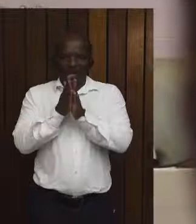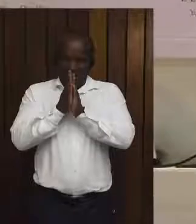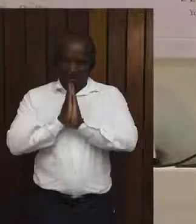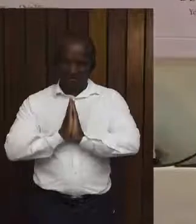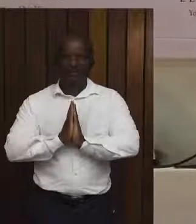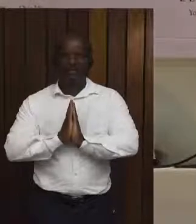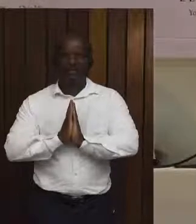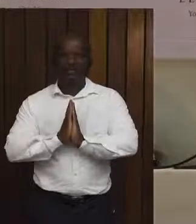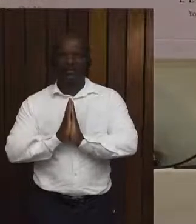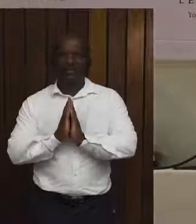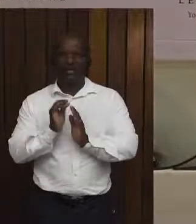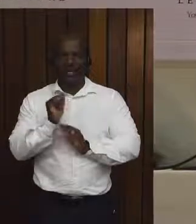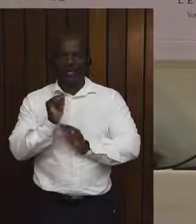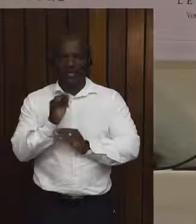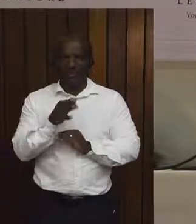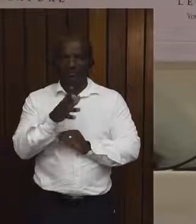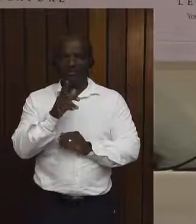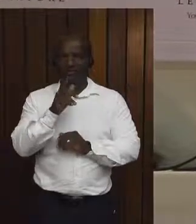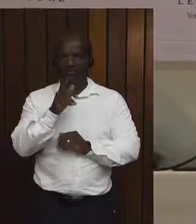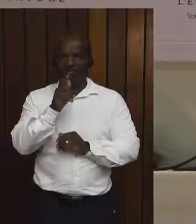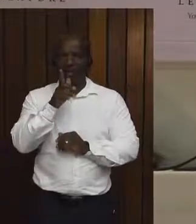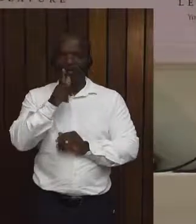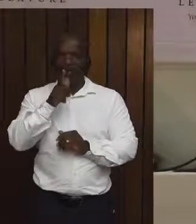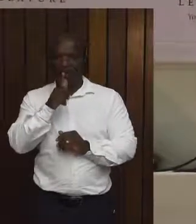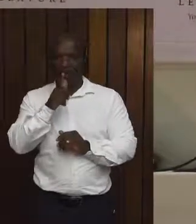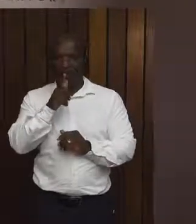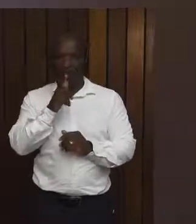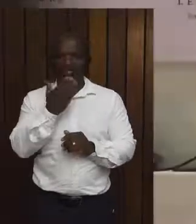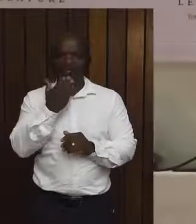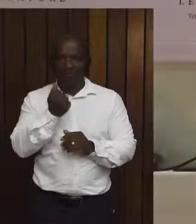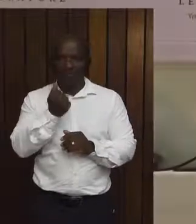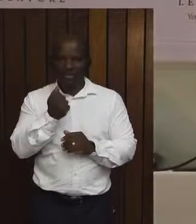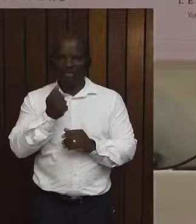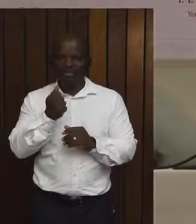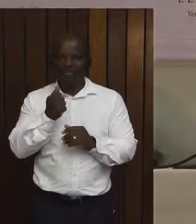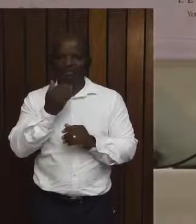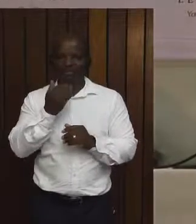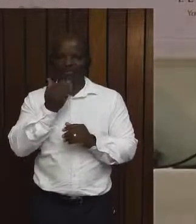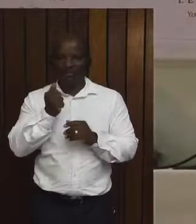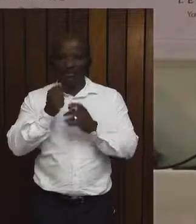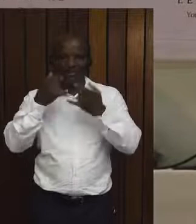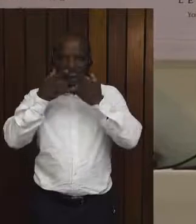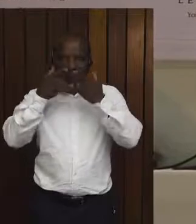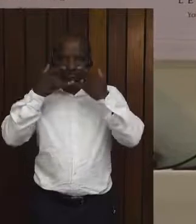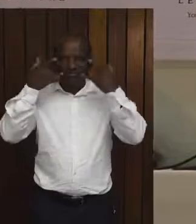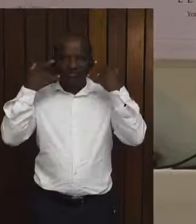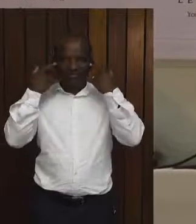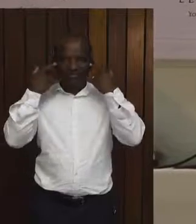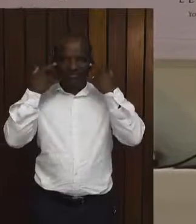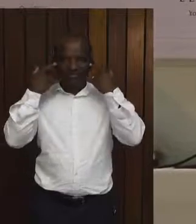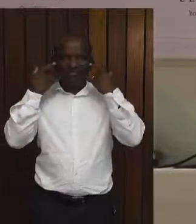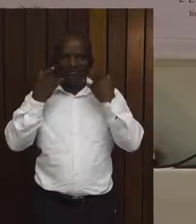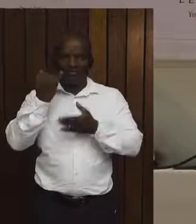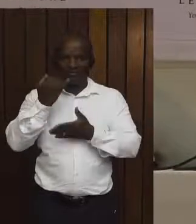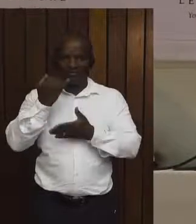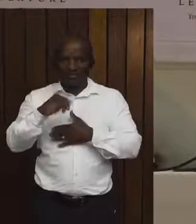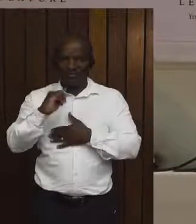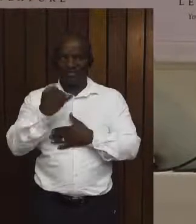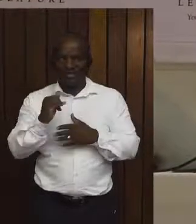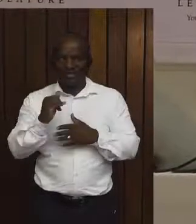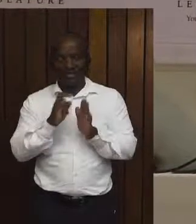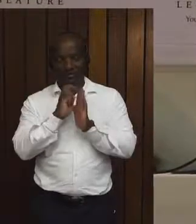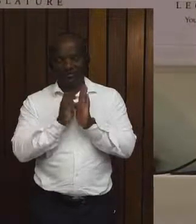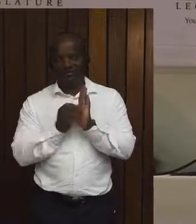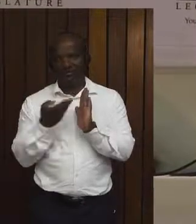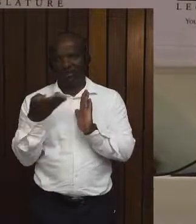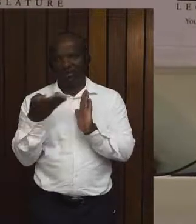that if you are not speaking, that we keep our masks on, please. It's still one of the